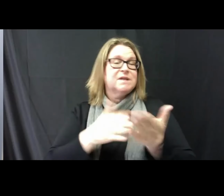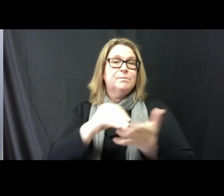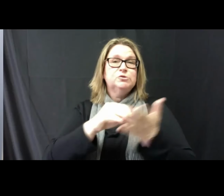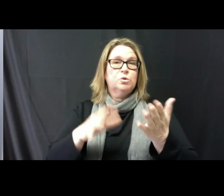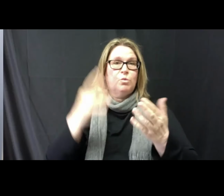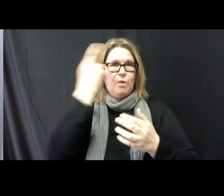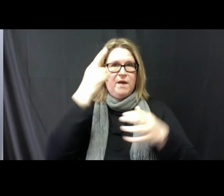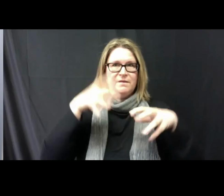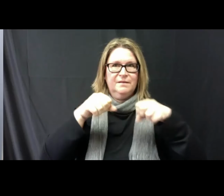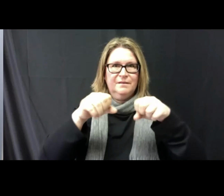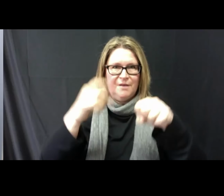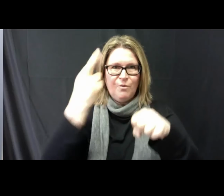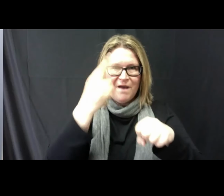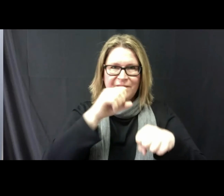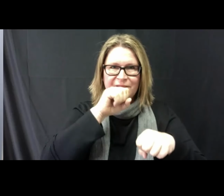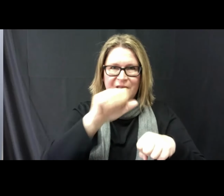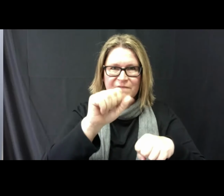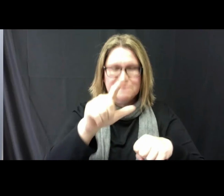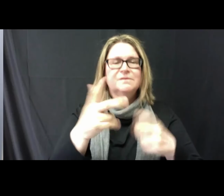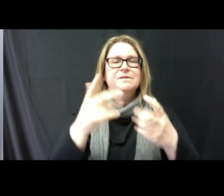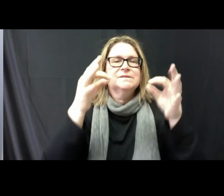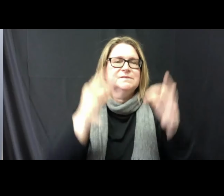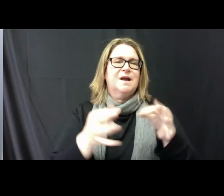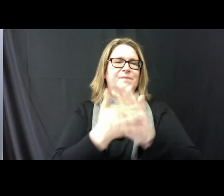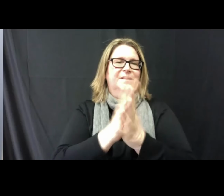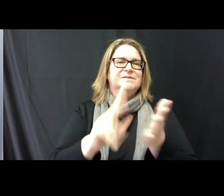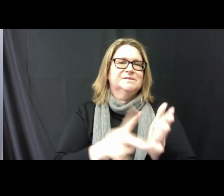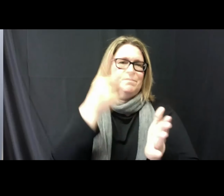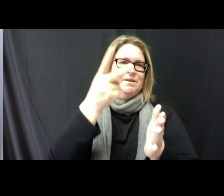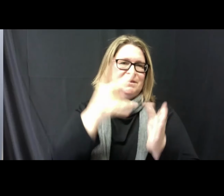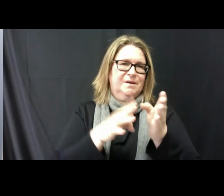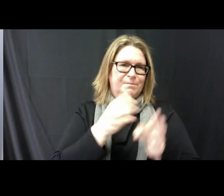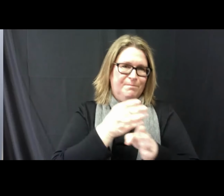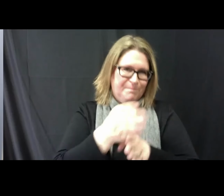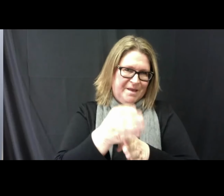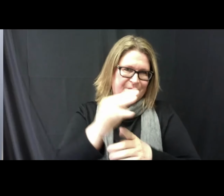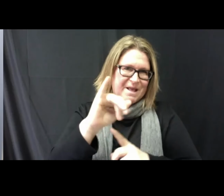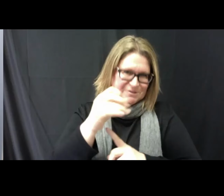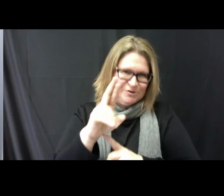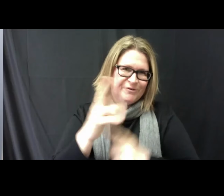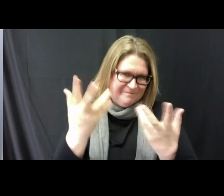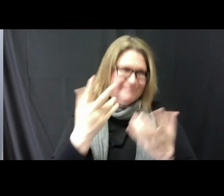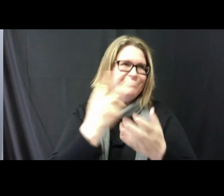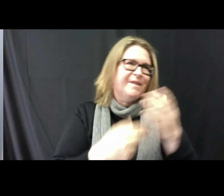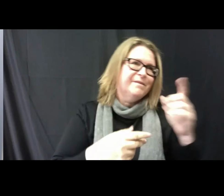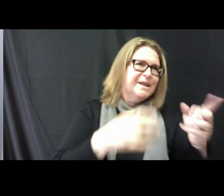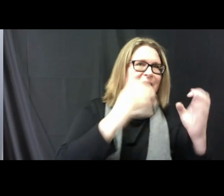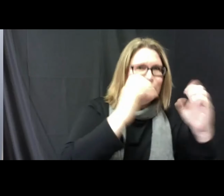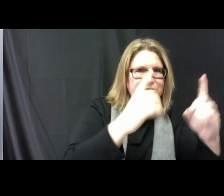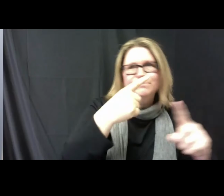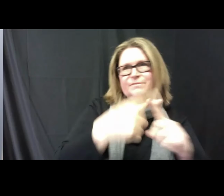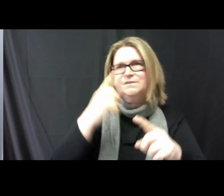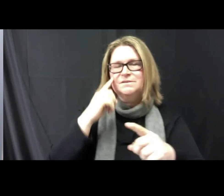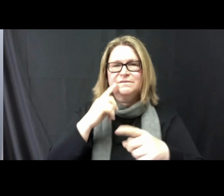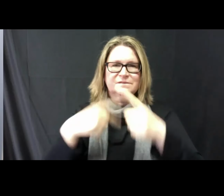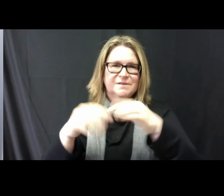And then whatever your major is, you can then minor in American Sign Language. And then you can also, if you decide that you love it, you